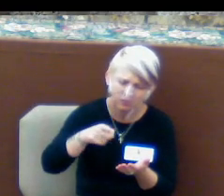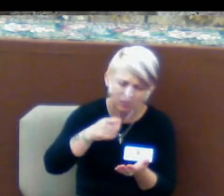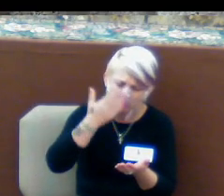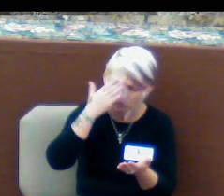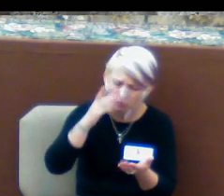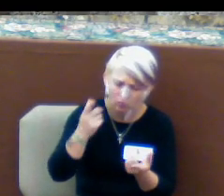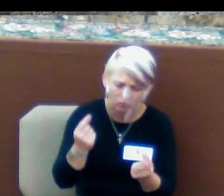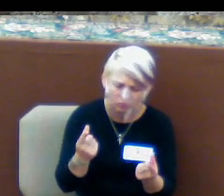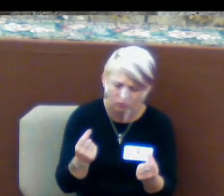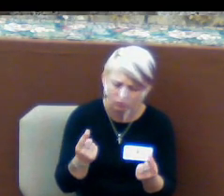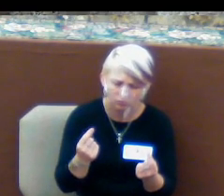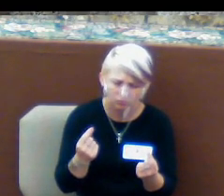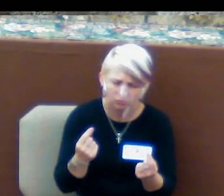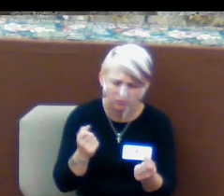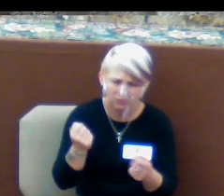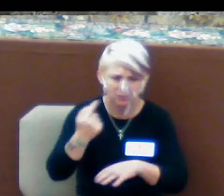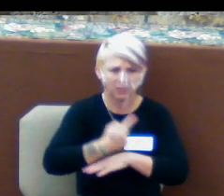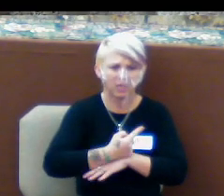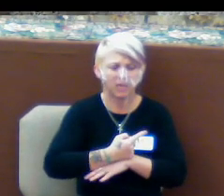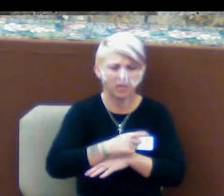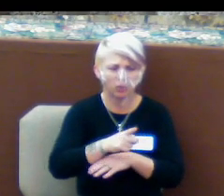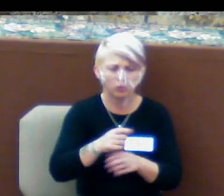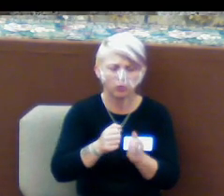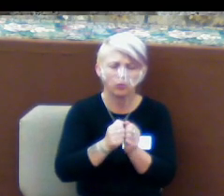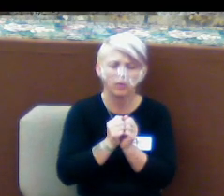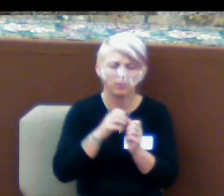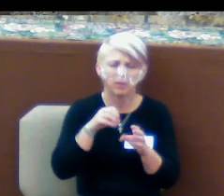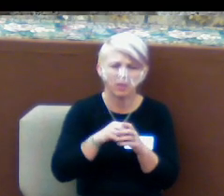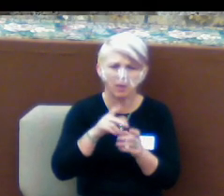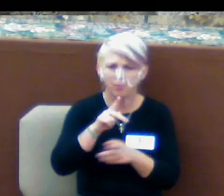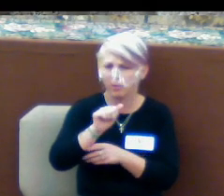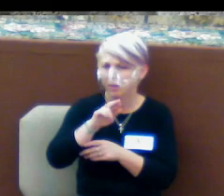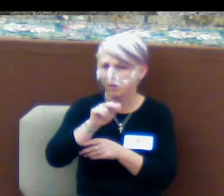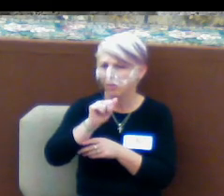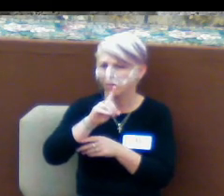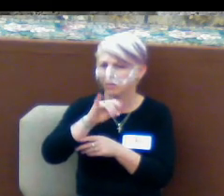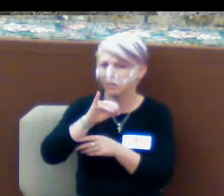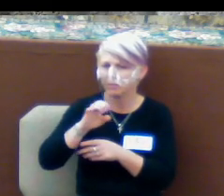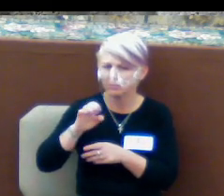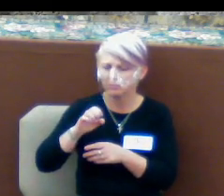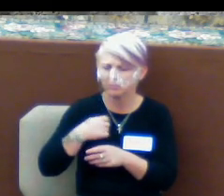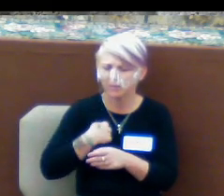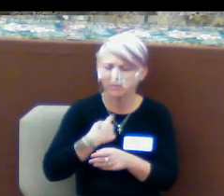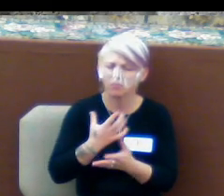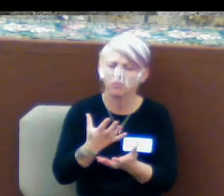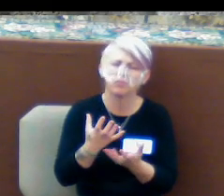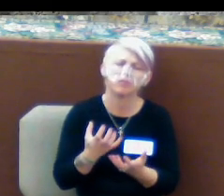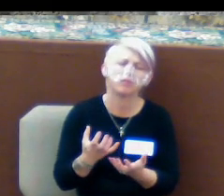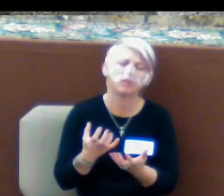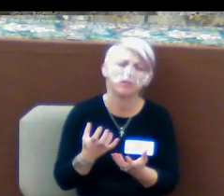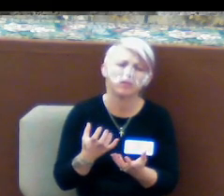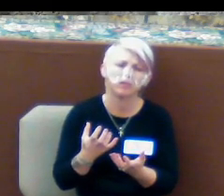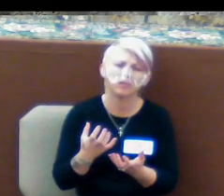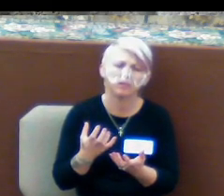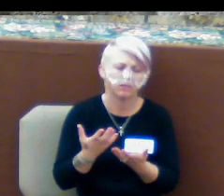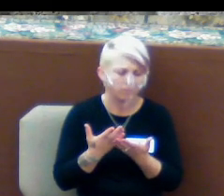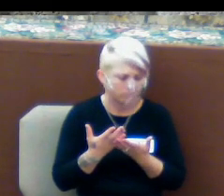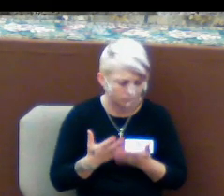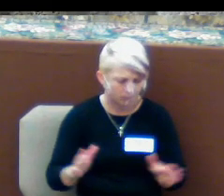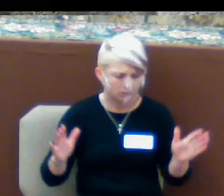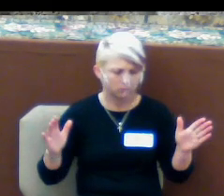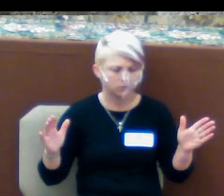do. Today you will be with me in paradise. I thirst. It is finished.